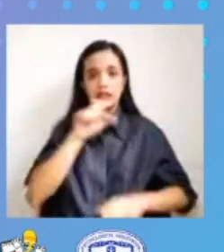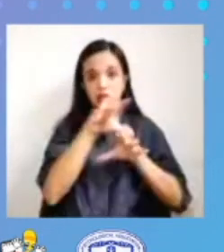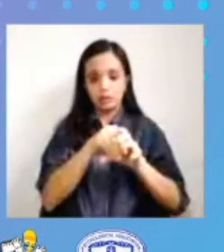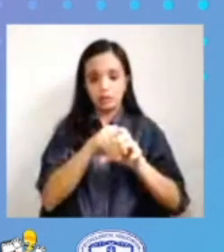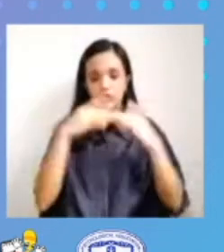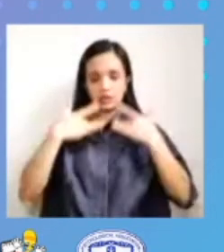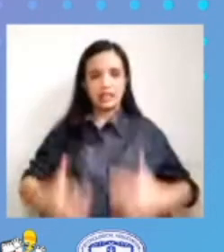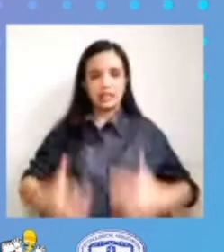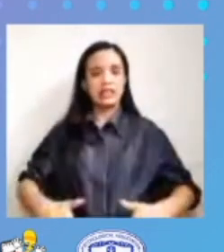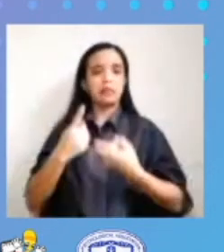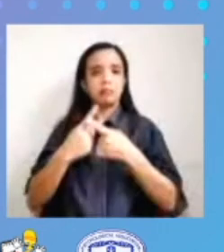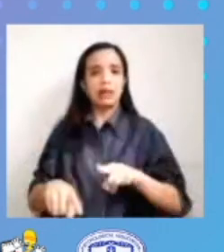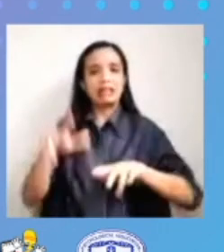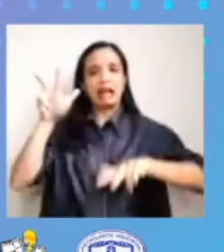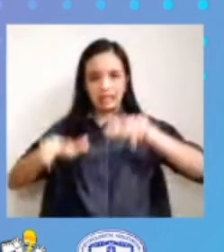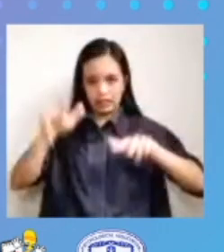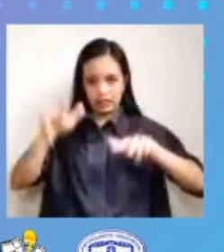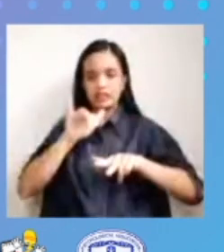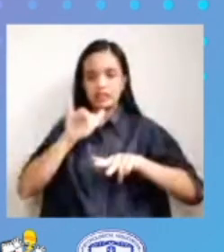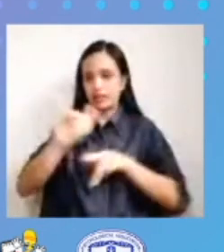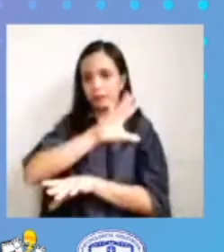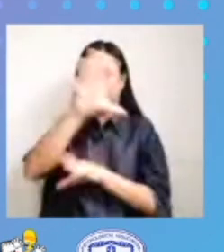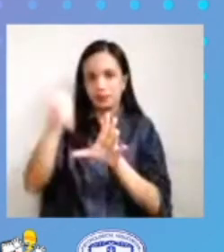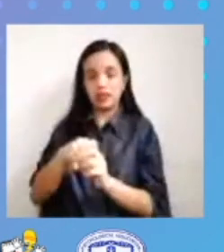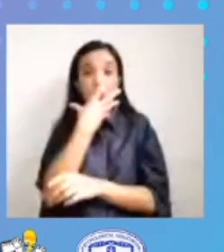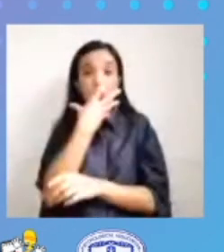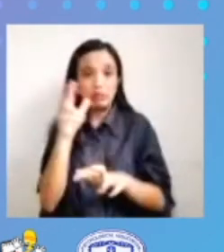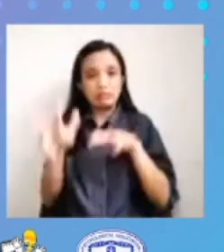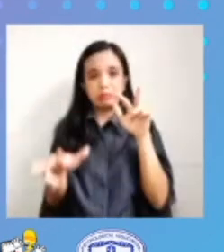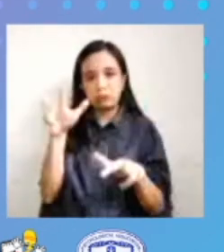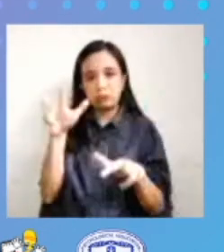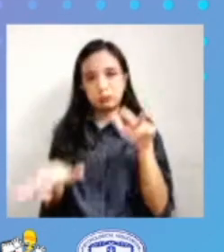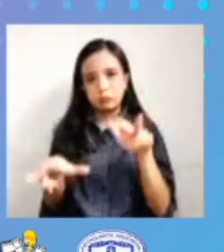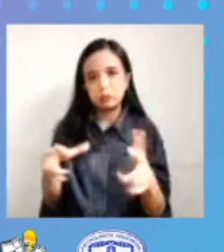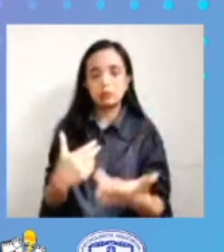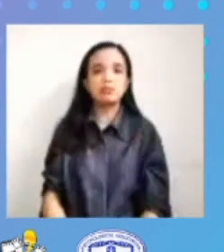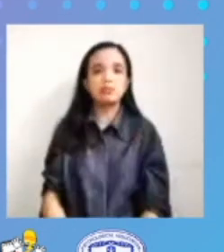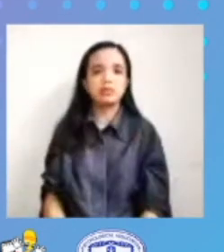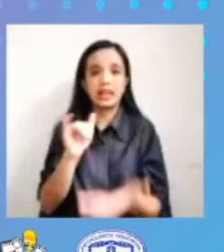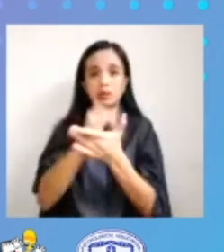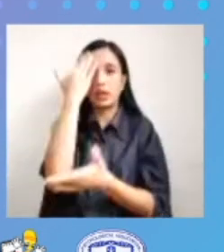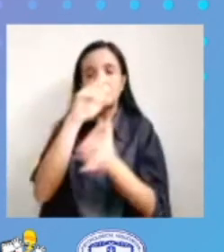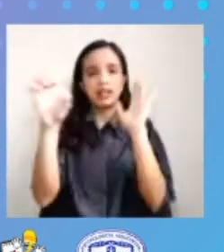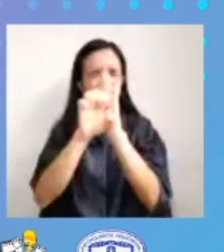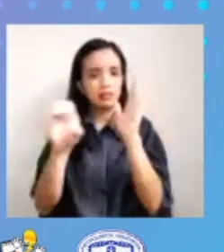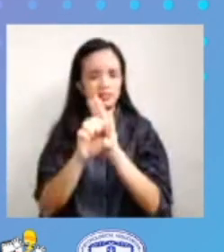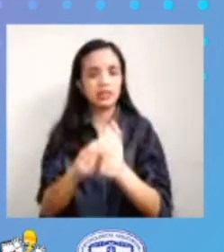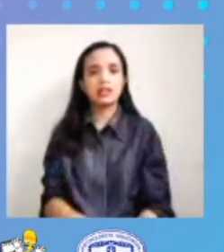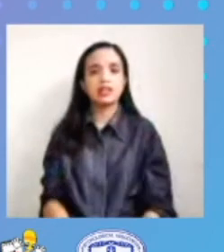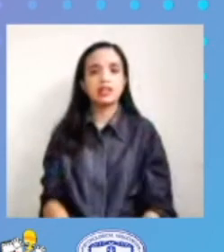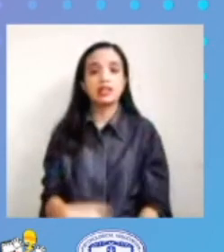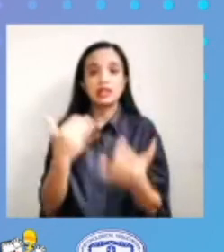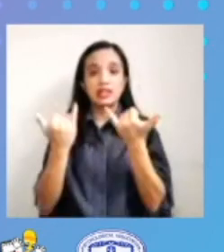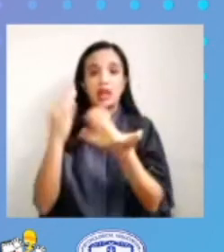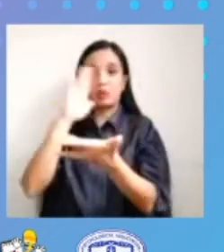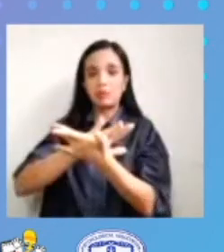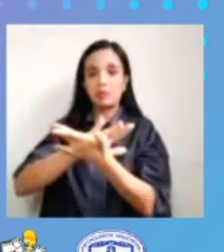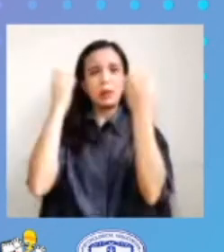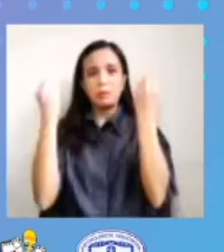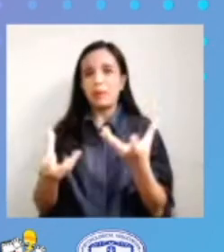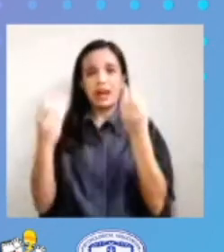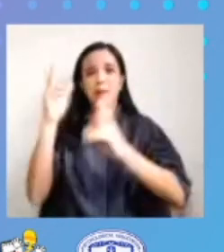nutrients sa katawan natin. Low nutritional value. Yes. So or less nutrient dense. So you want to go for quality calories. So let's